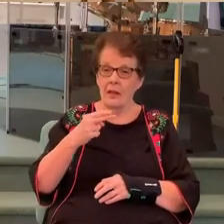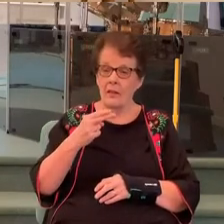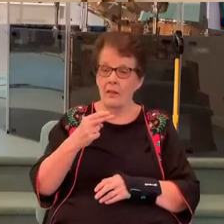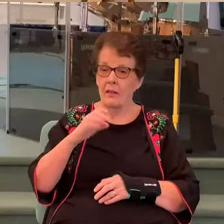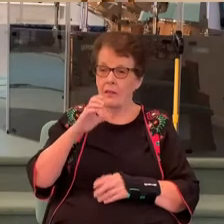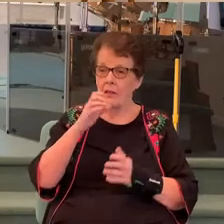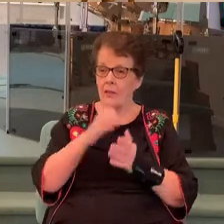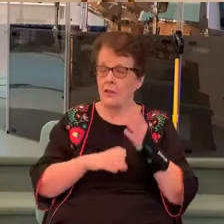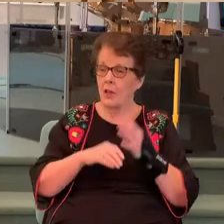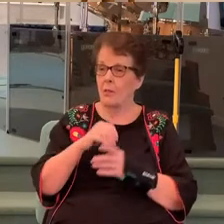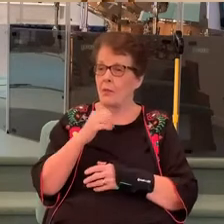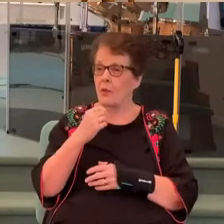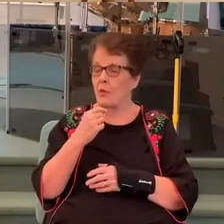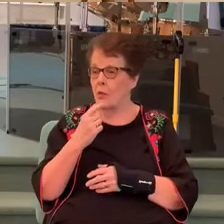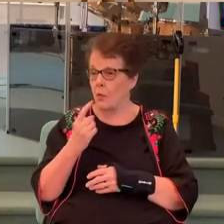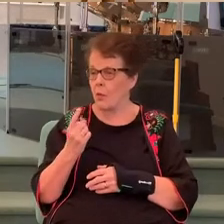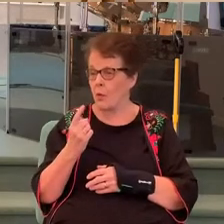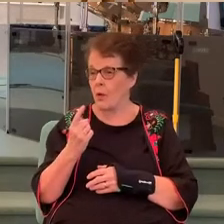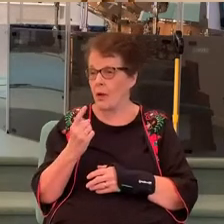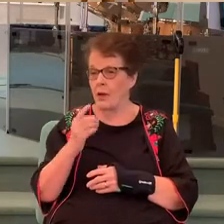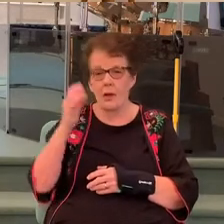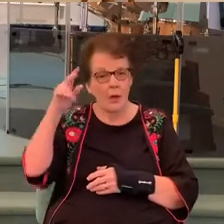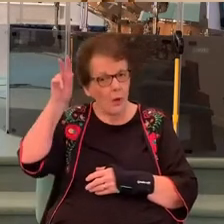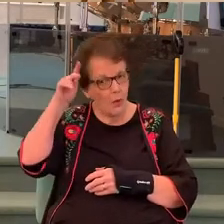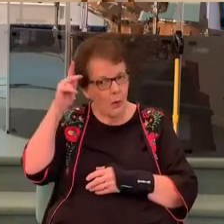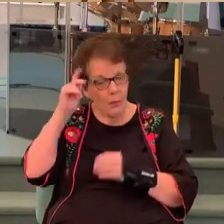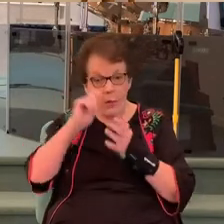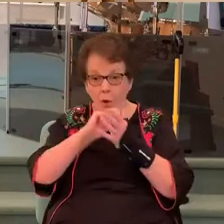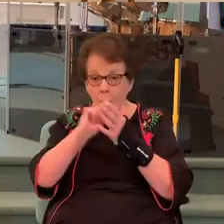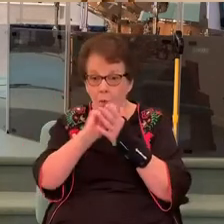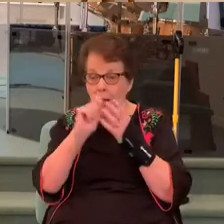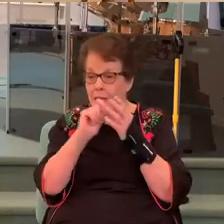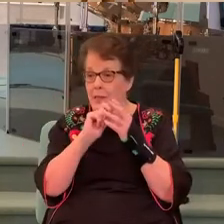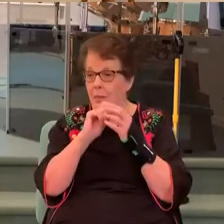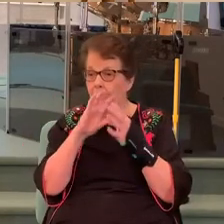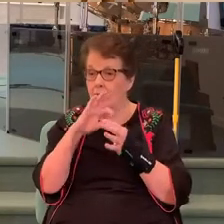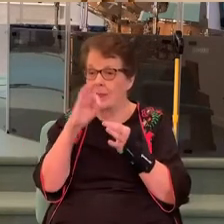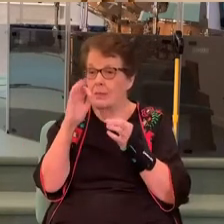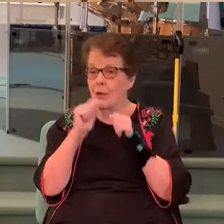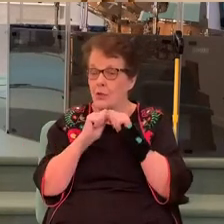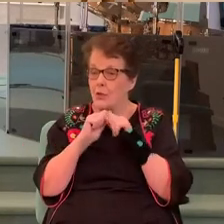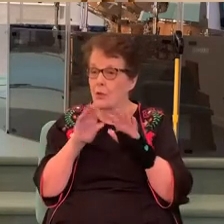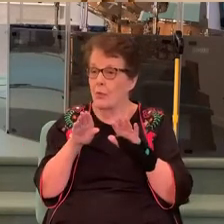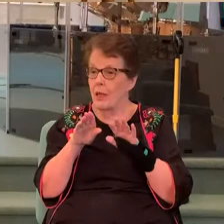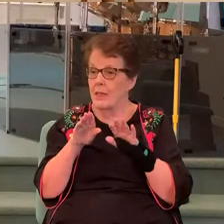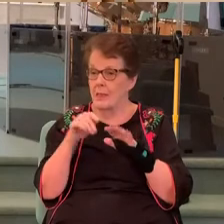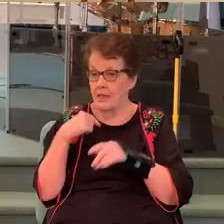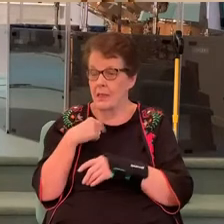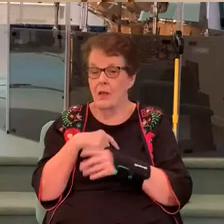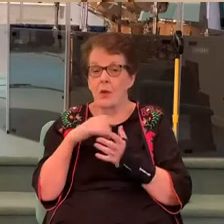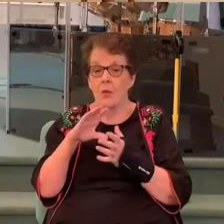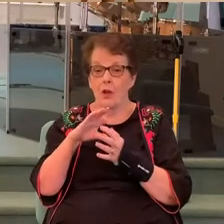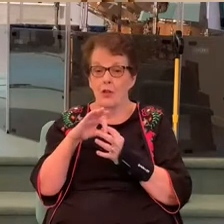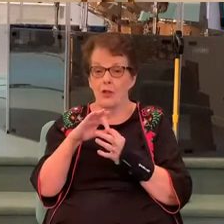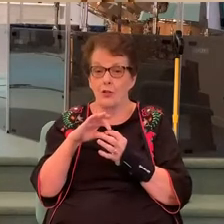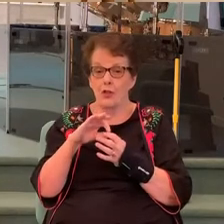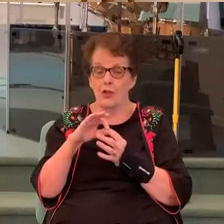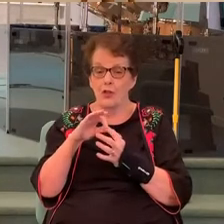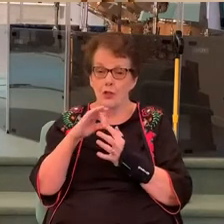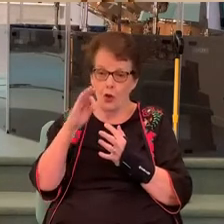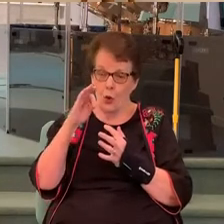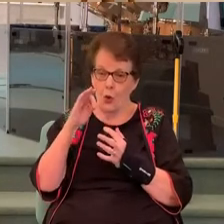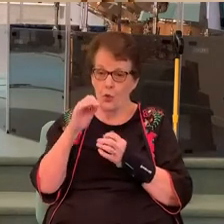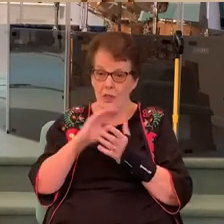through 14, where Paul writes about the spiritual blessings that we have in Christ. We are chosen. We are forgiven.